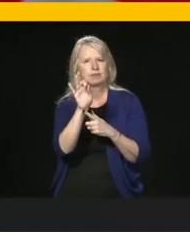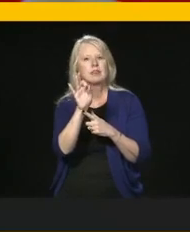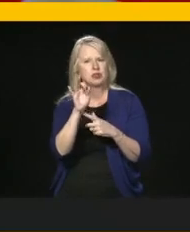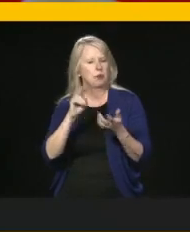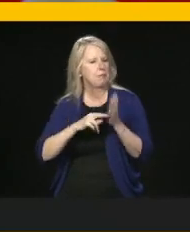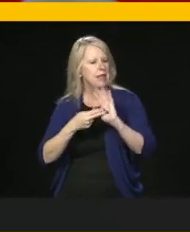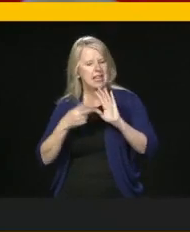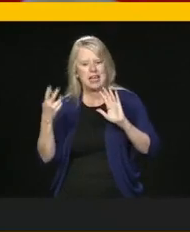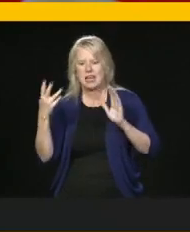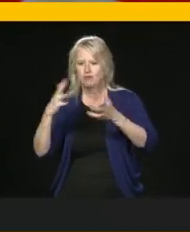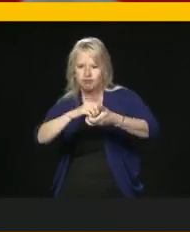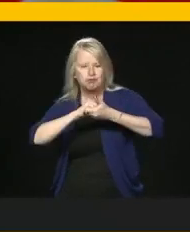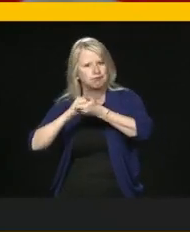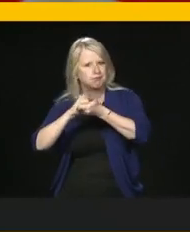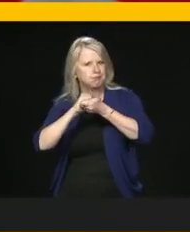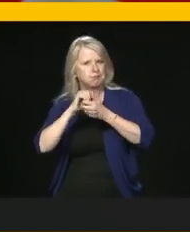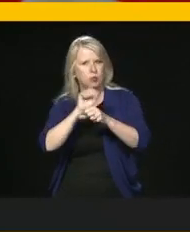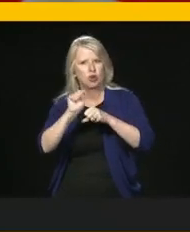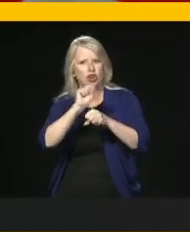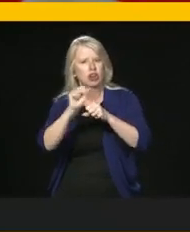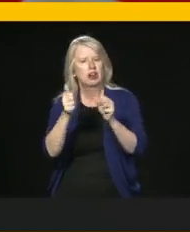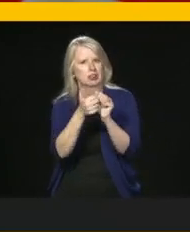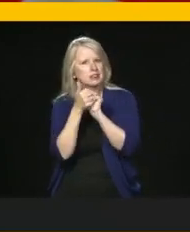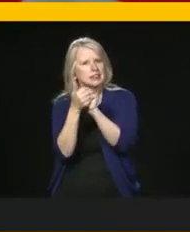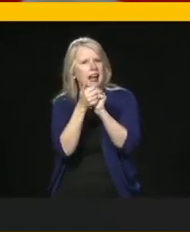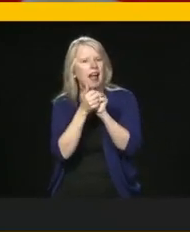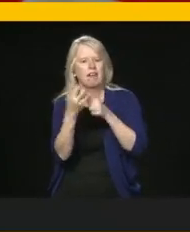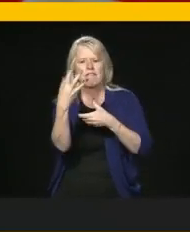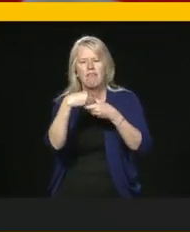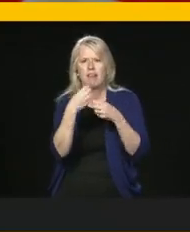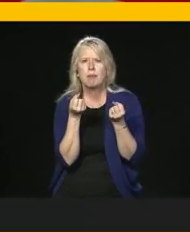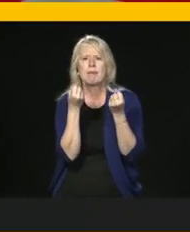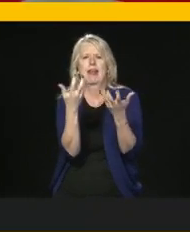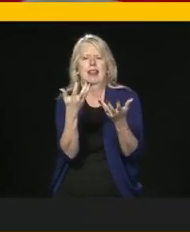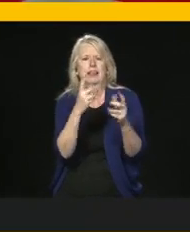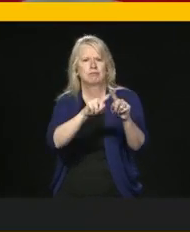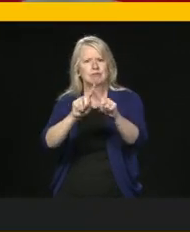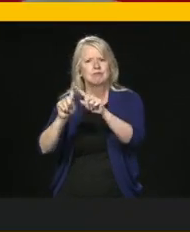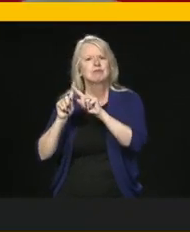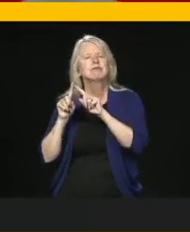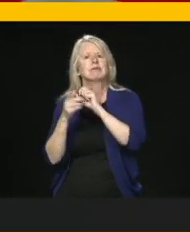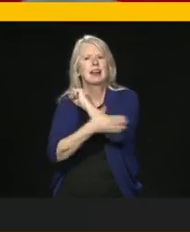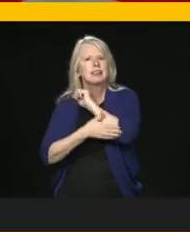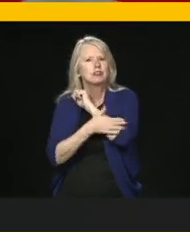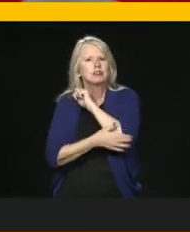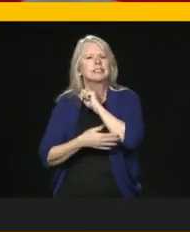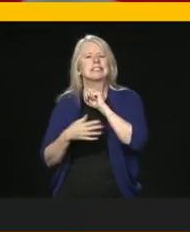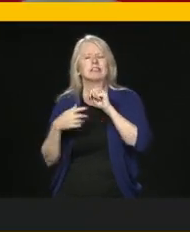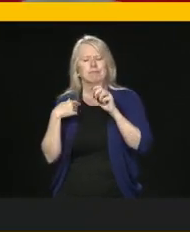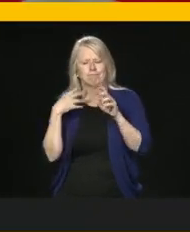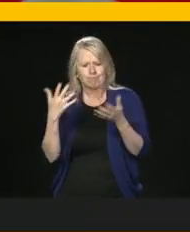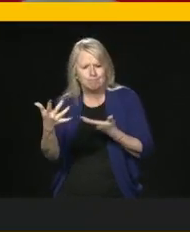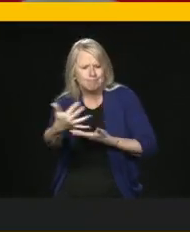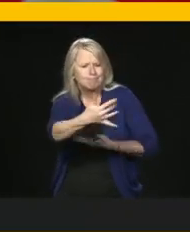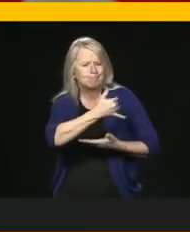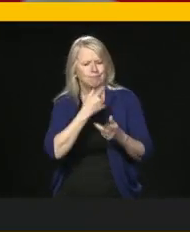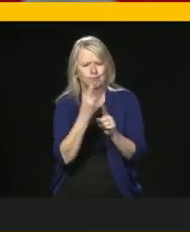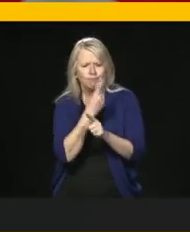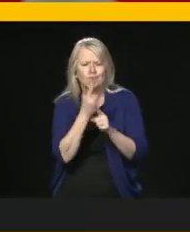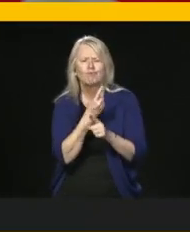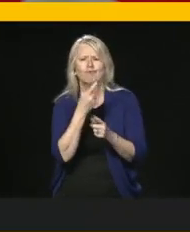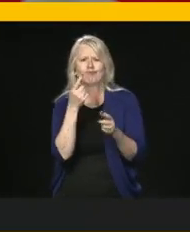involving multiple countries to collect robust scientific data rapidly during this pandemic. To protect